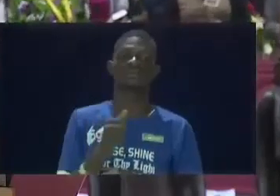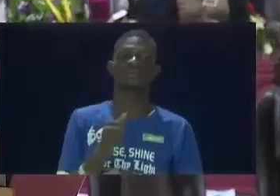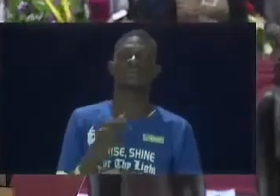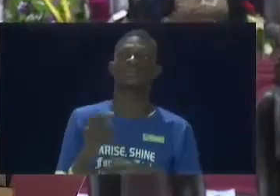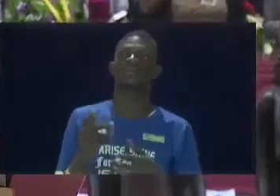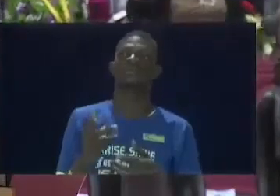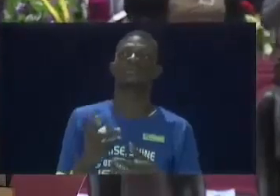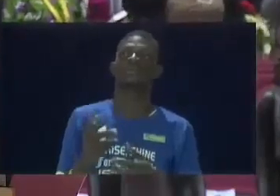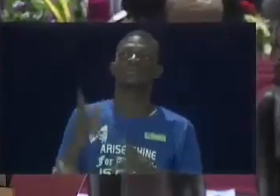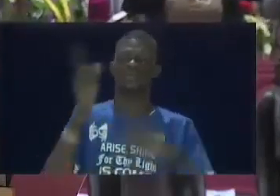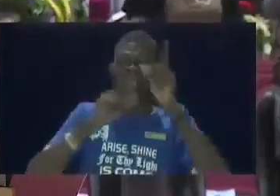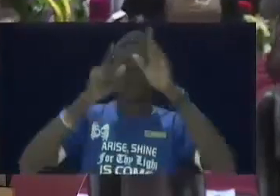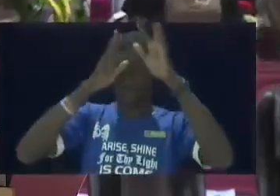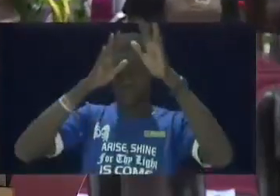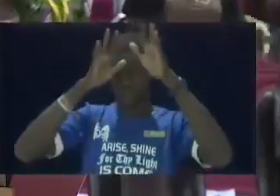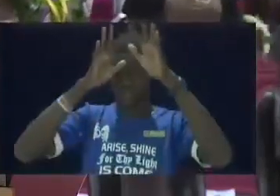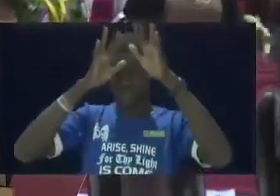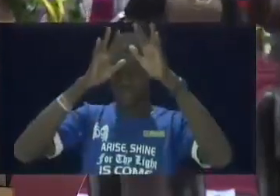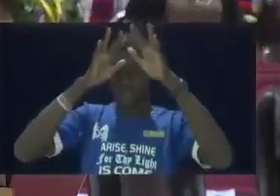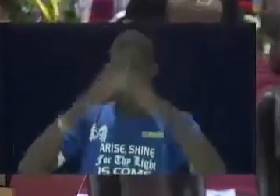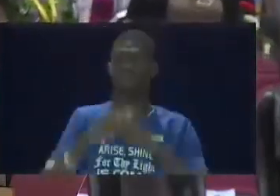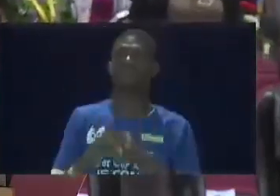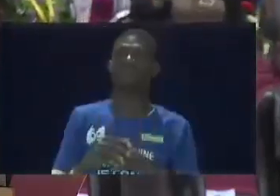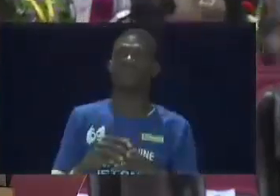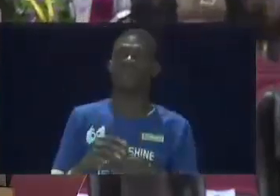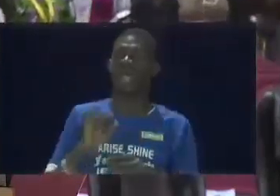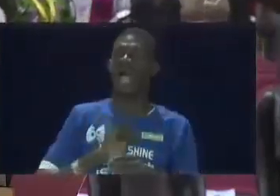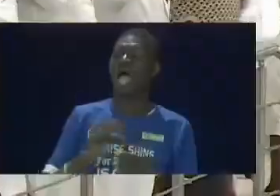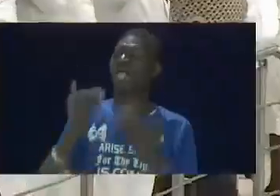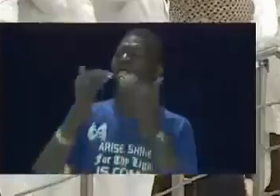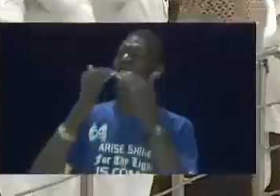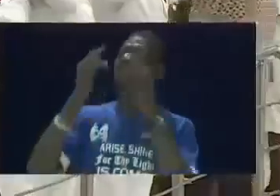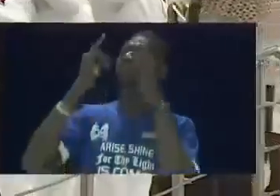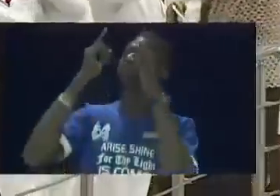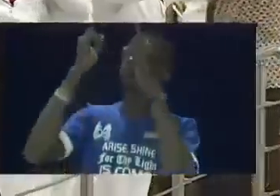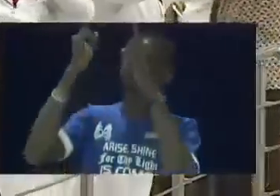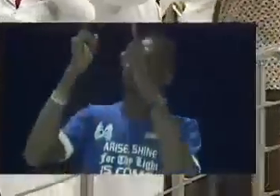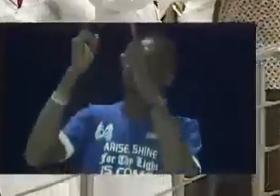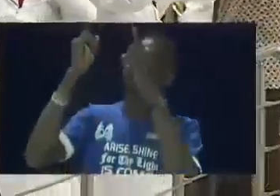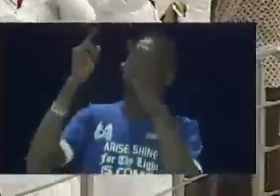Lift your hands. Say, Father, I